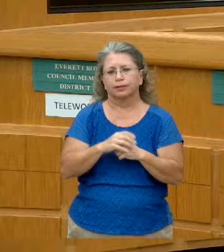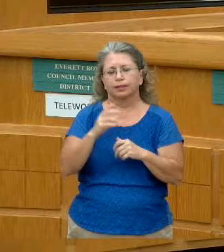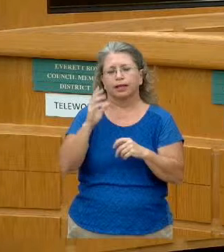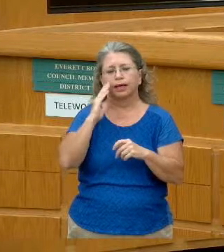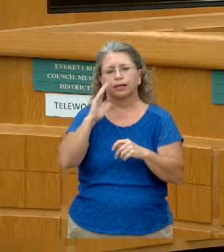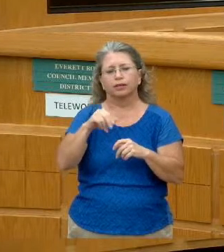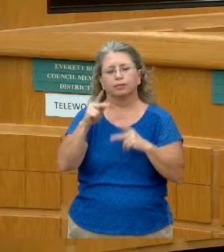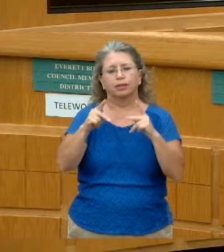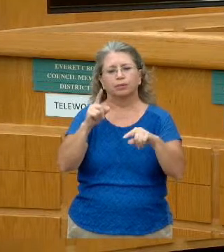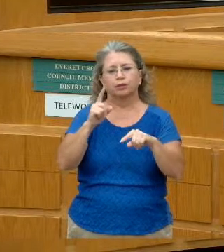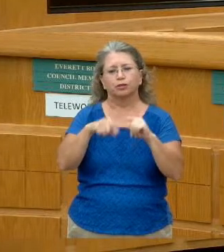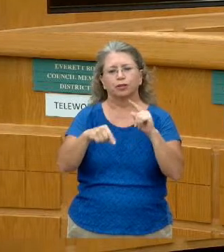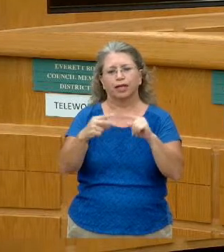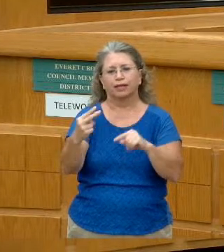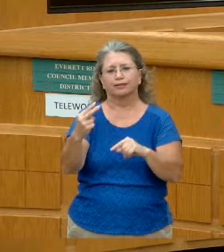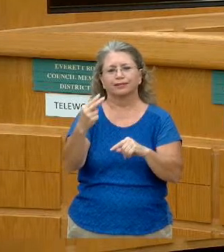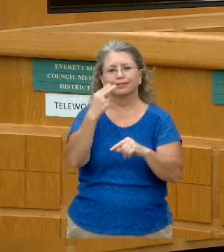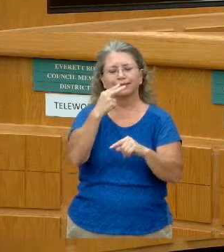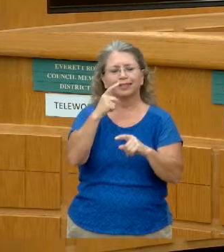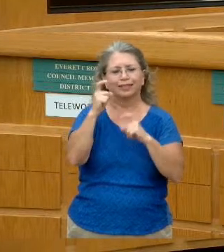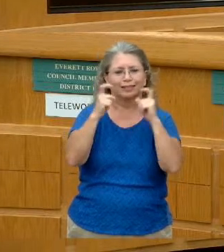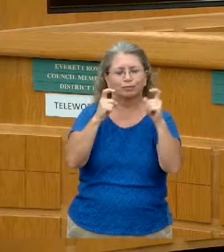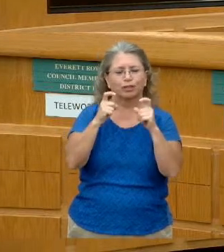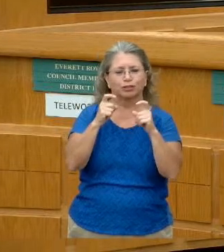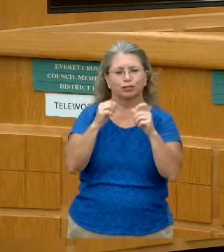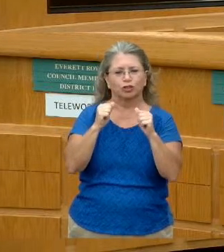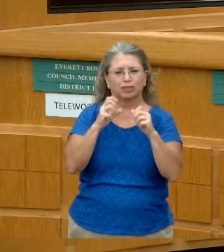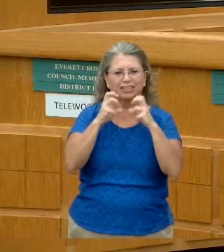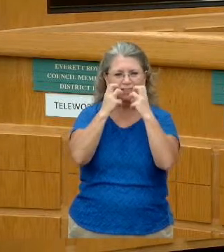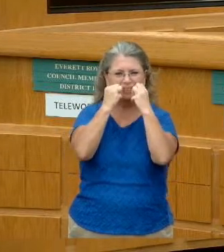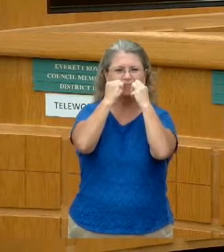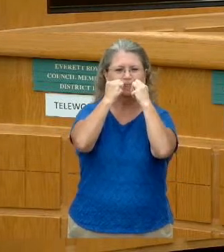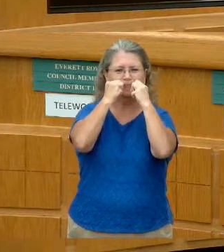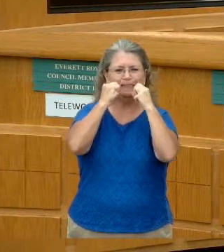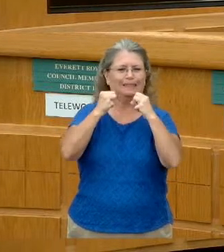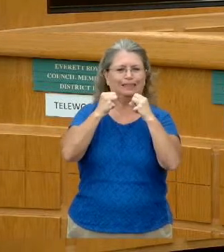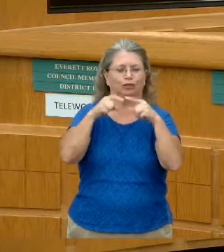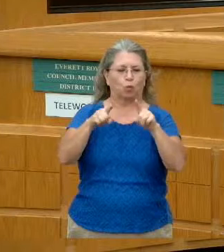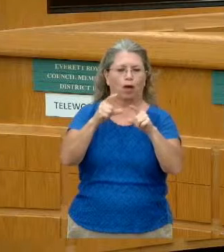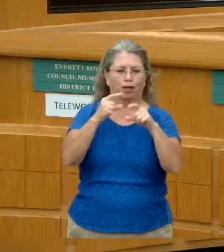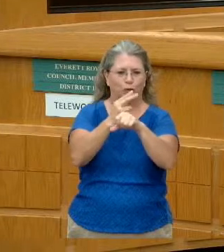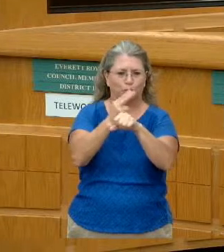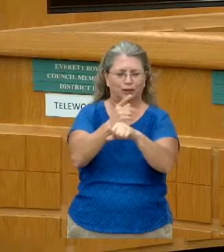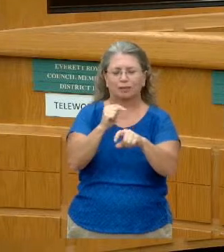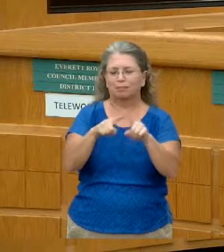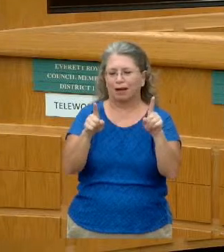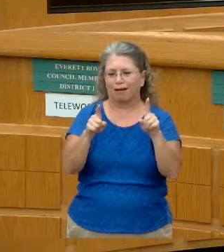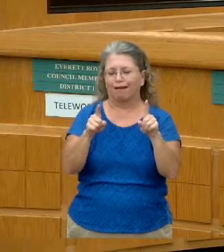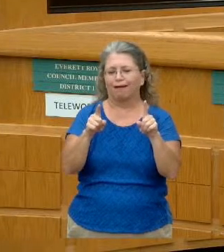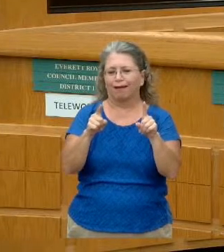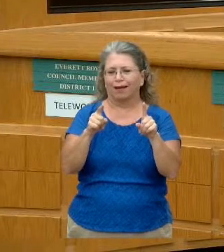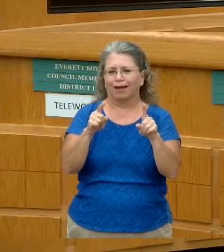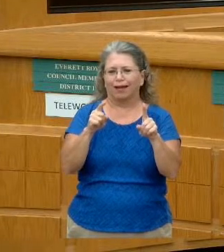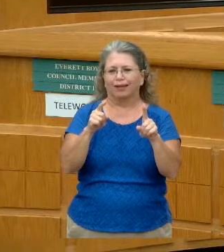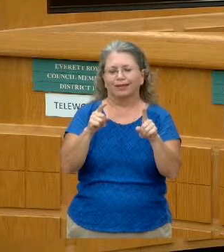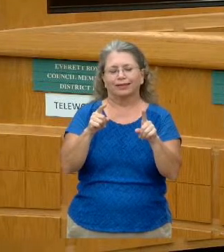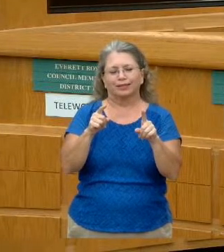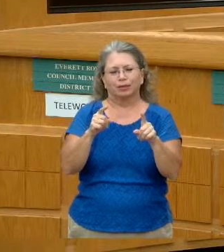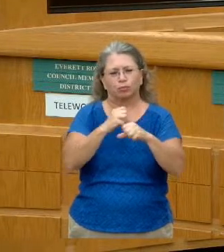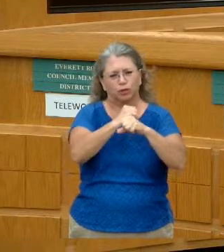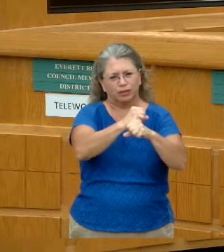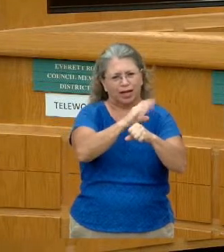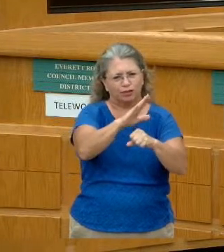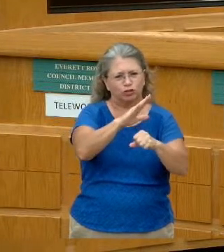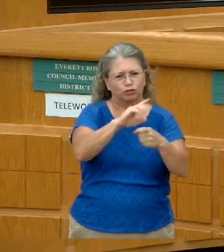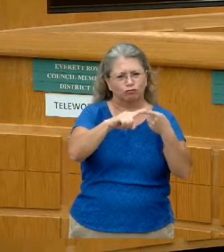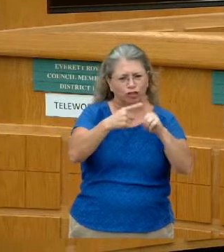expressions when you're wearing it, just grit your teeth when you're wearing it, make you feel better. But if you can protect your friends and your neighbors, I think that's